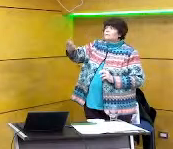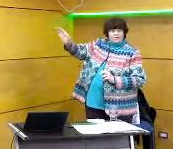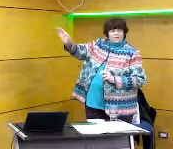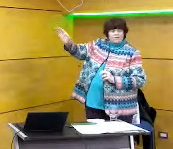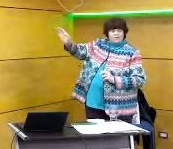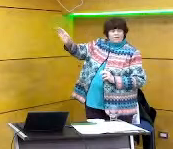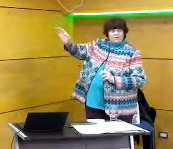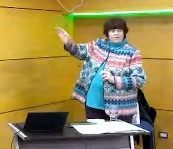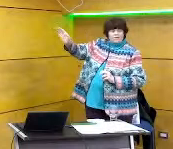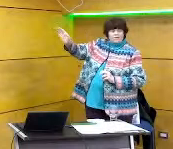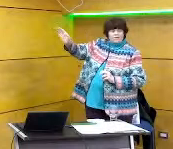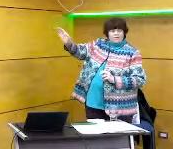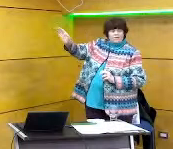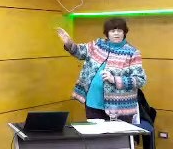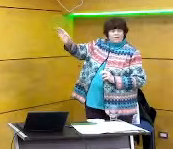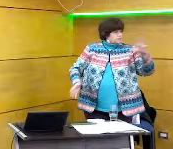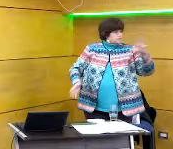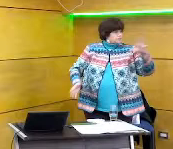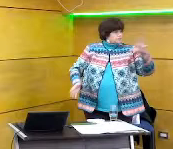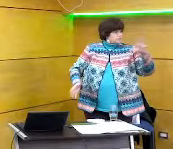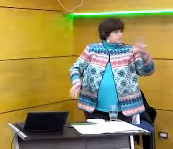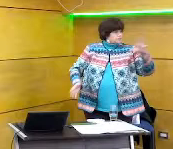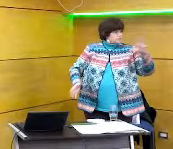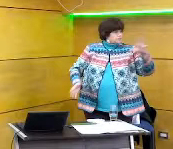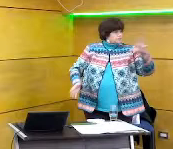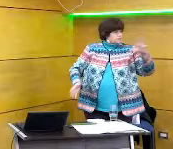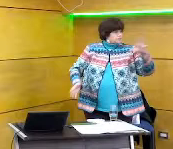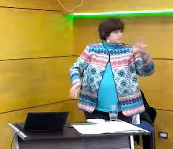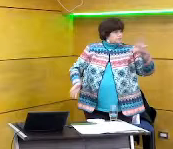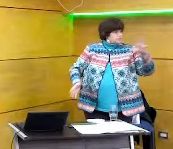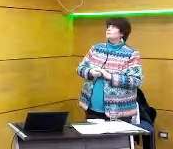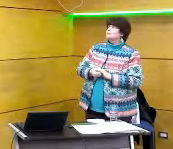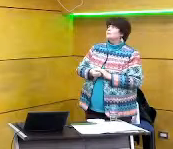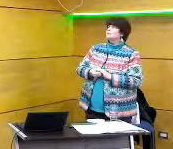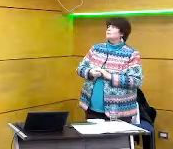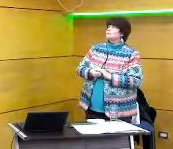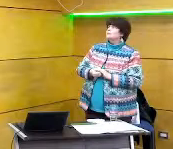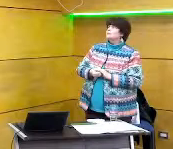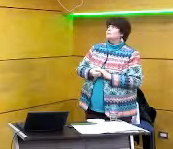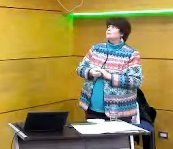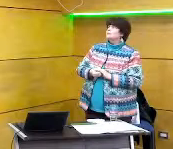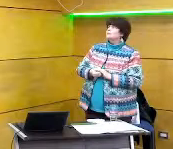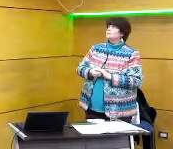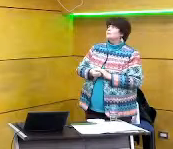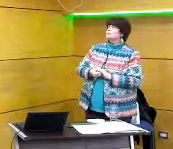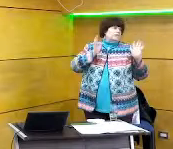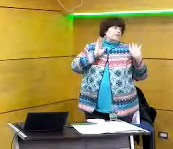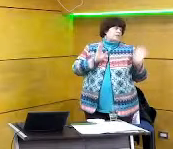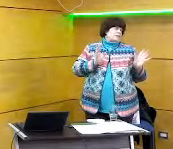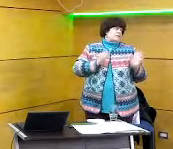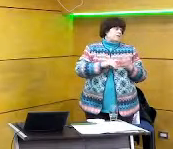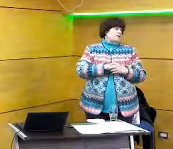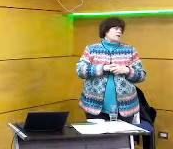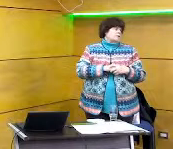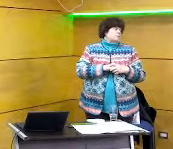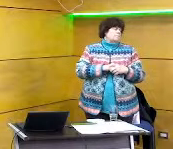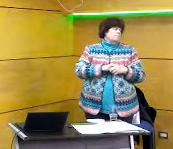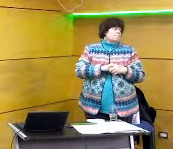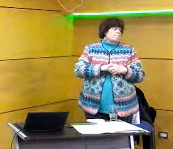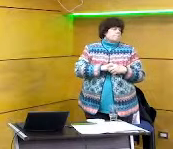the handbook on all the specific guidelines and rules, The rubric that